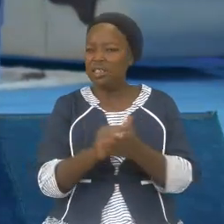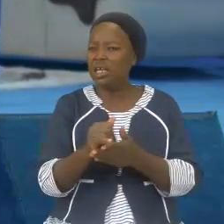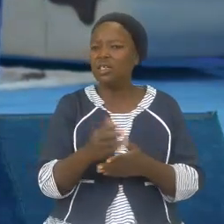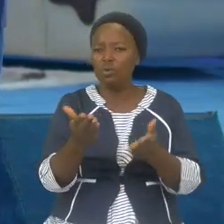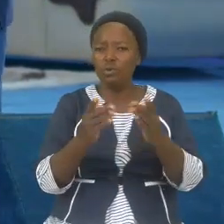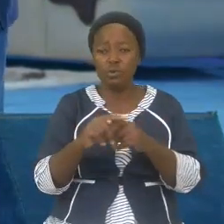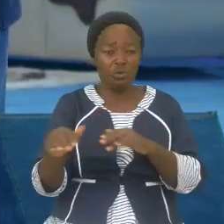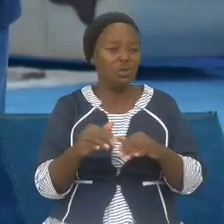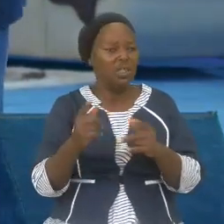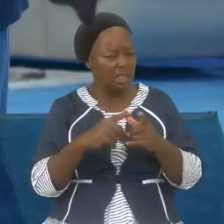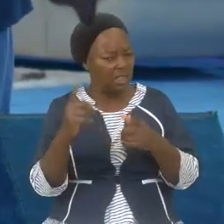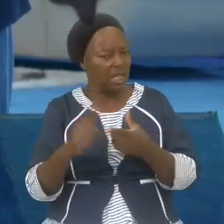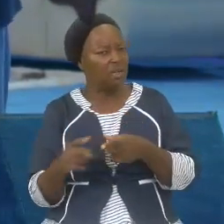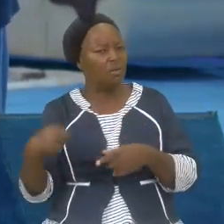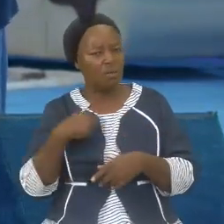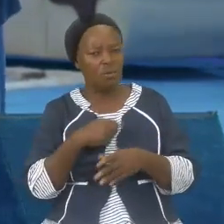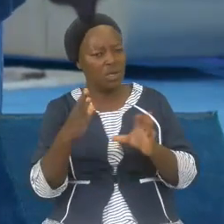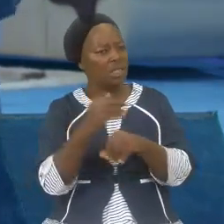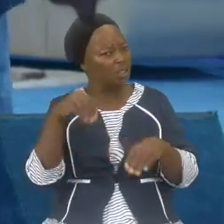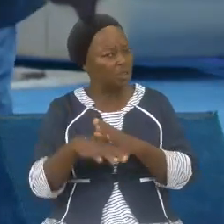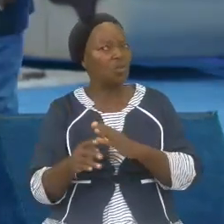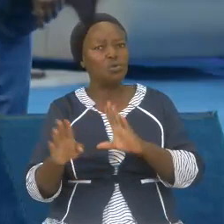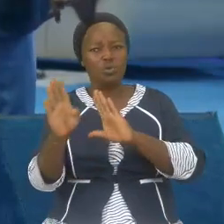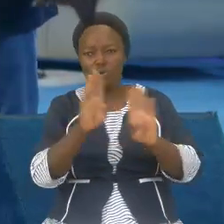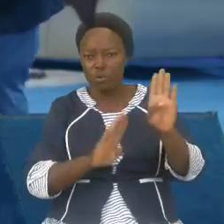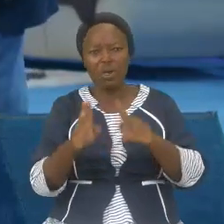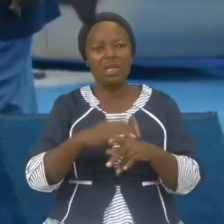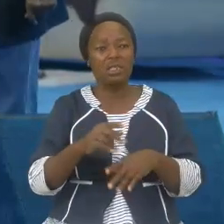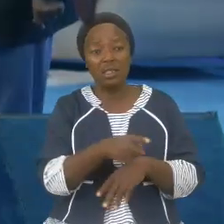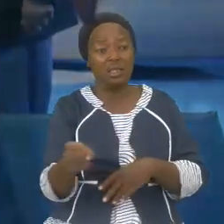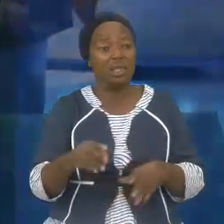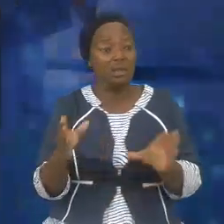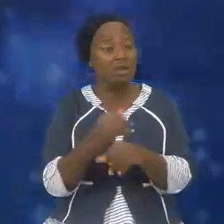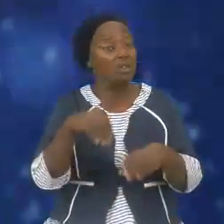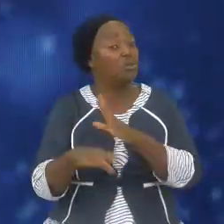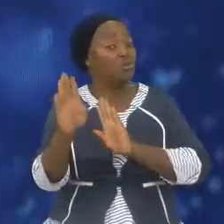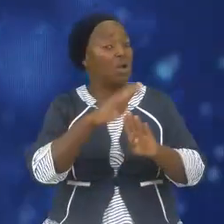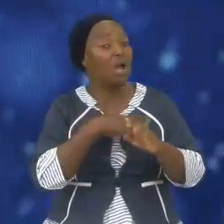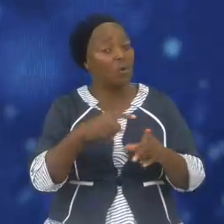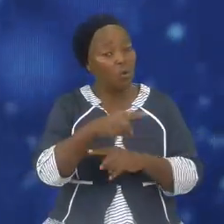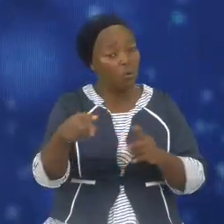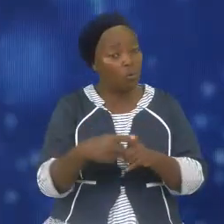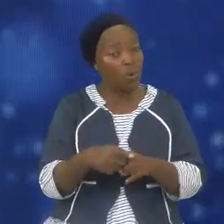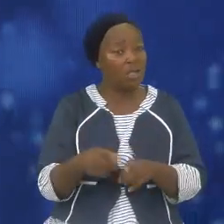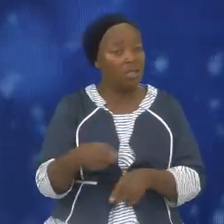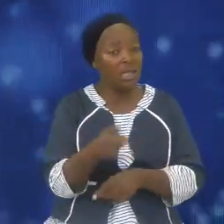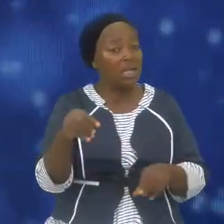we got into trouble. They got into trouble. And when they in their